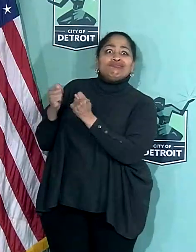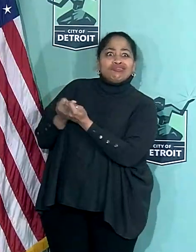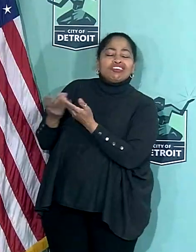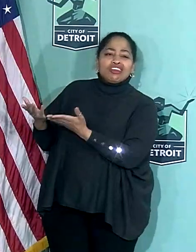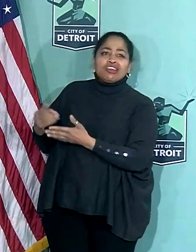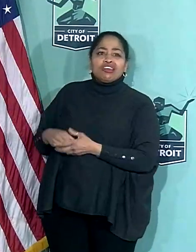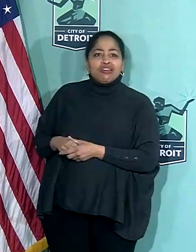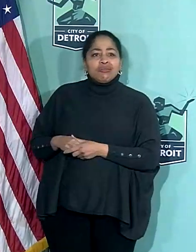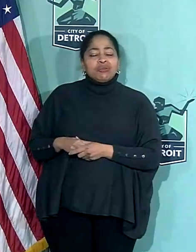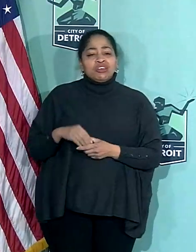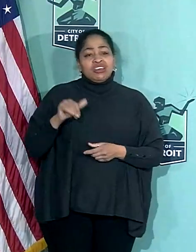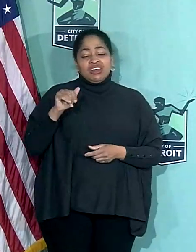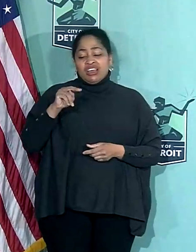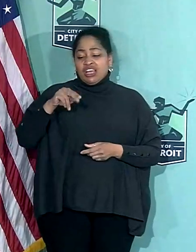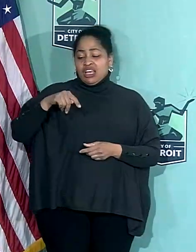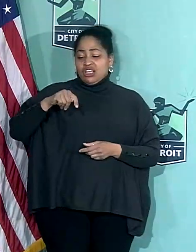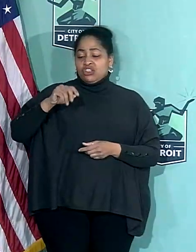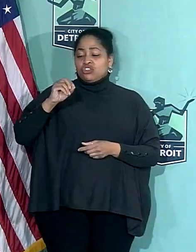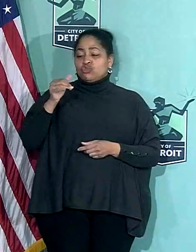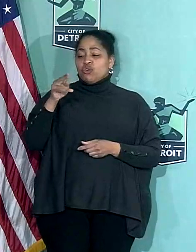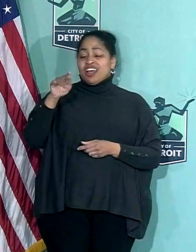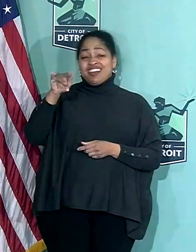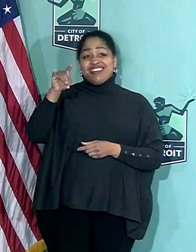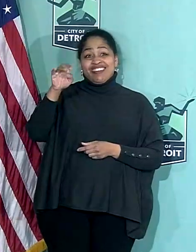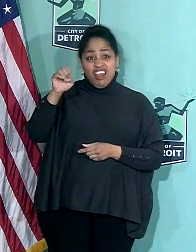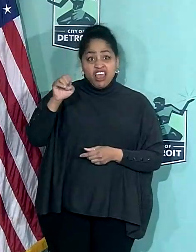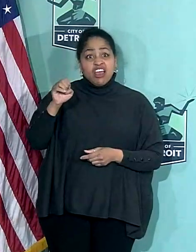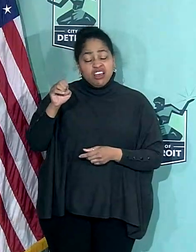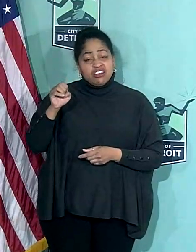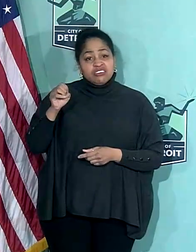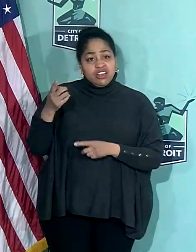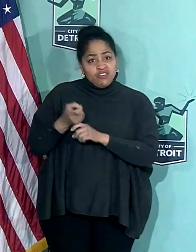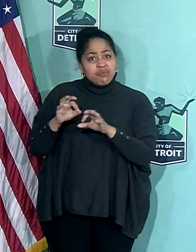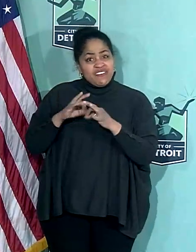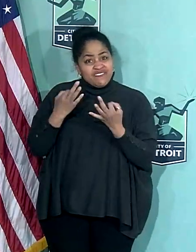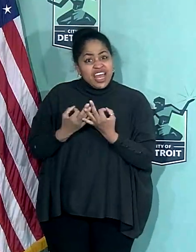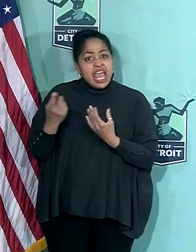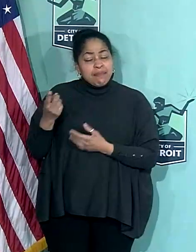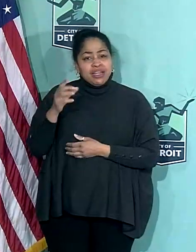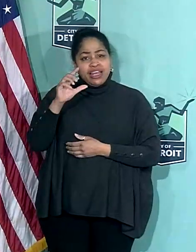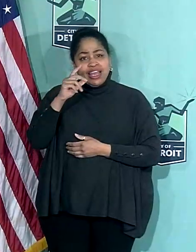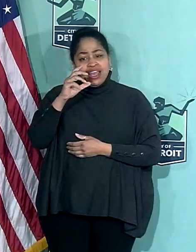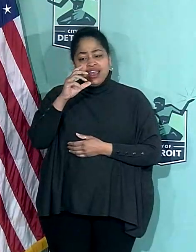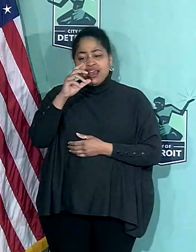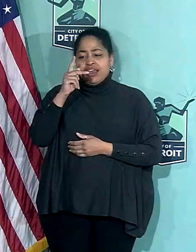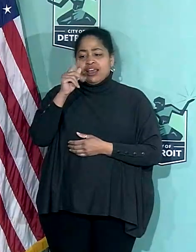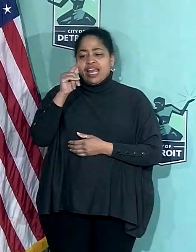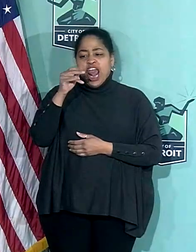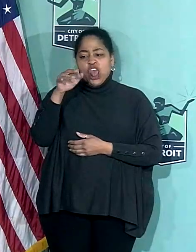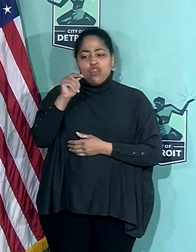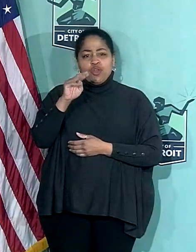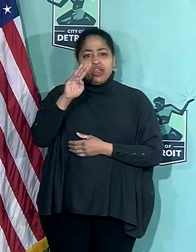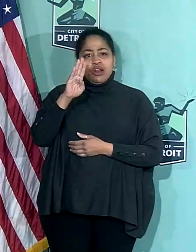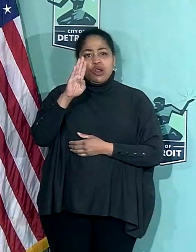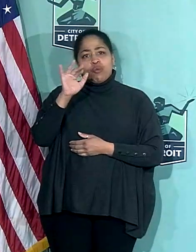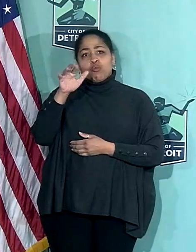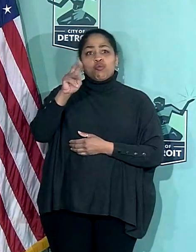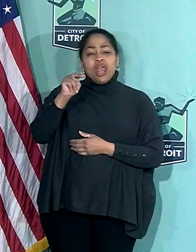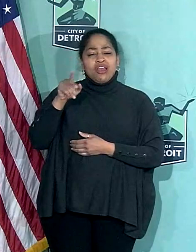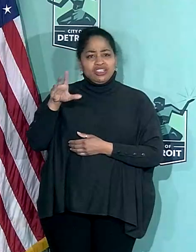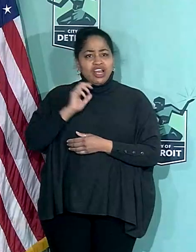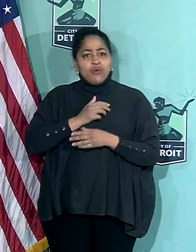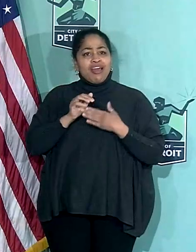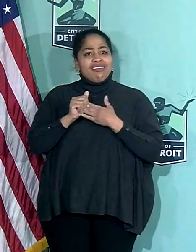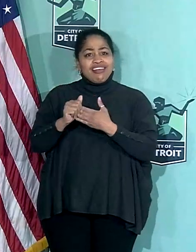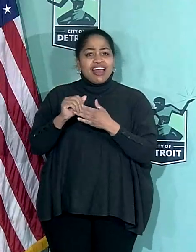Antoinette came from a family of public service. Her mother, Catherine Brown, is on our lead intervention team at the health department.